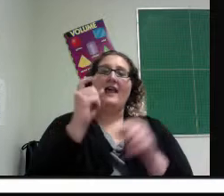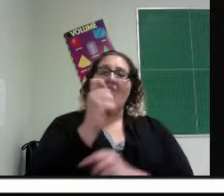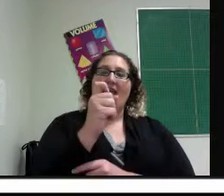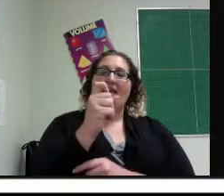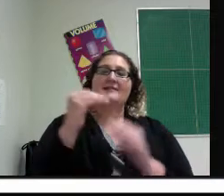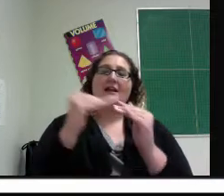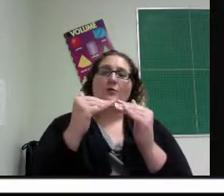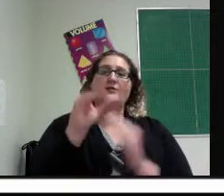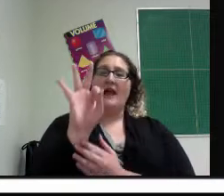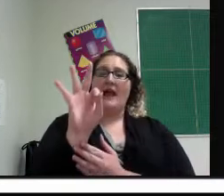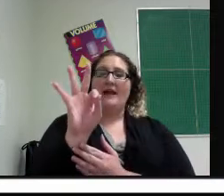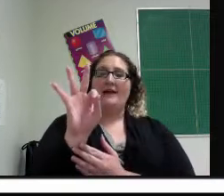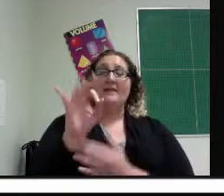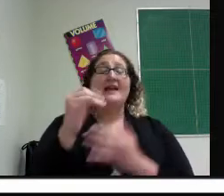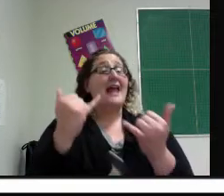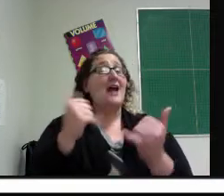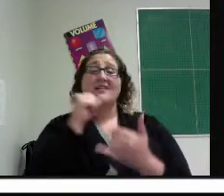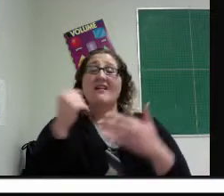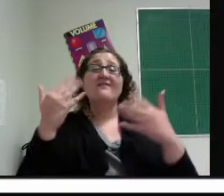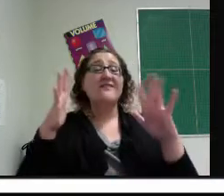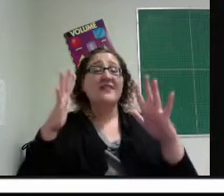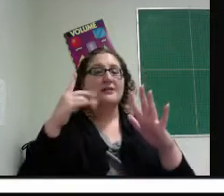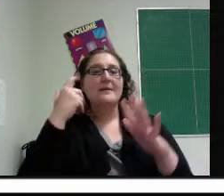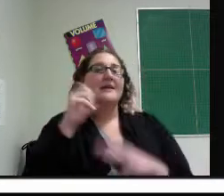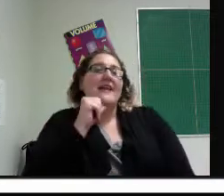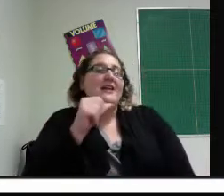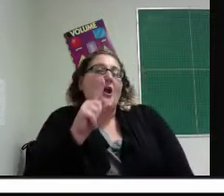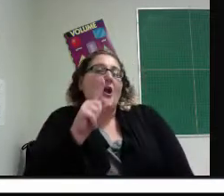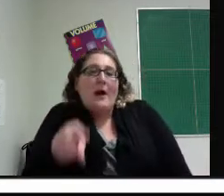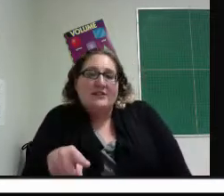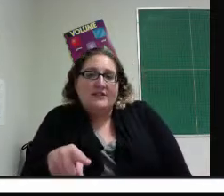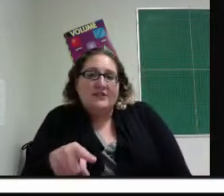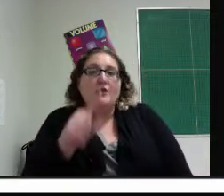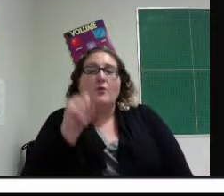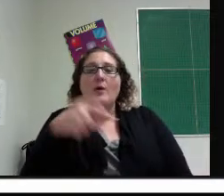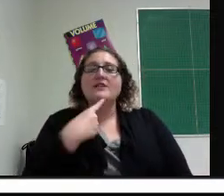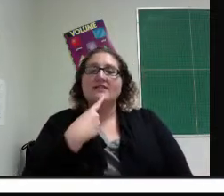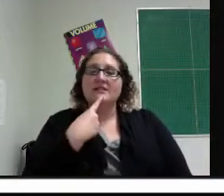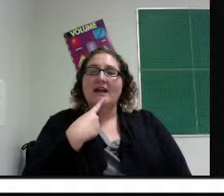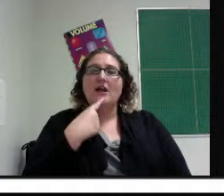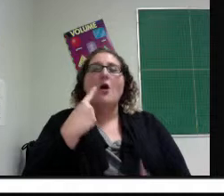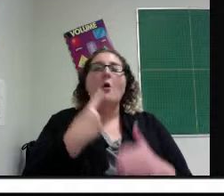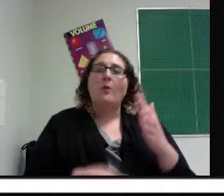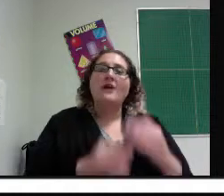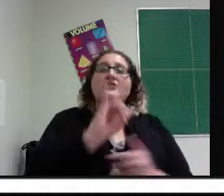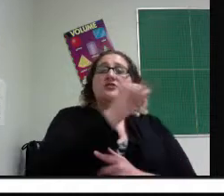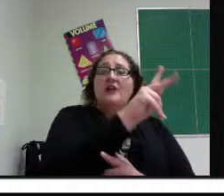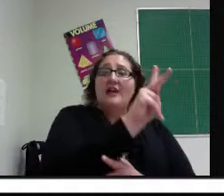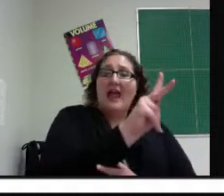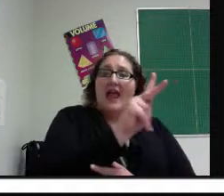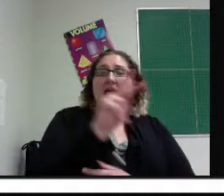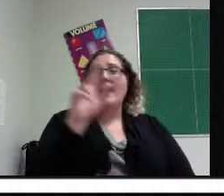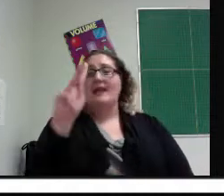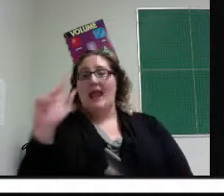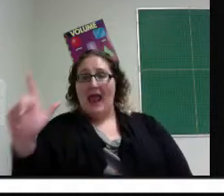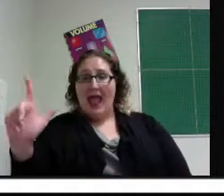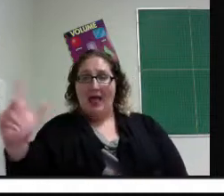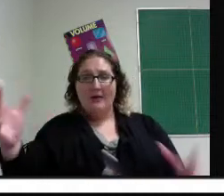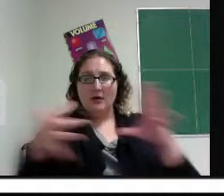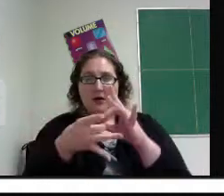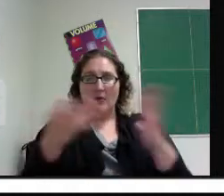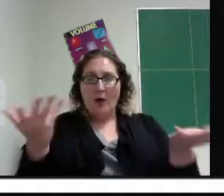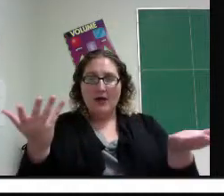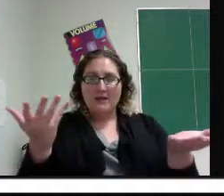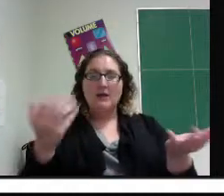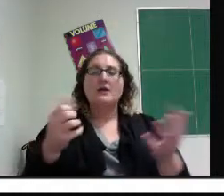9. Now, I'm not done because that's not what the question asks. The question asks, what are the lengths of JK and KL? So I